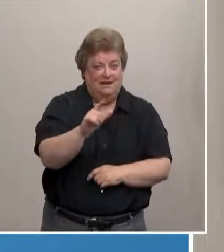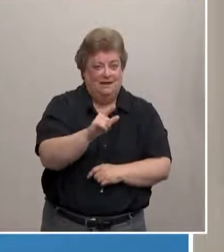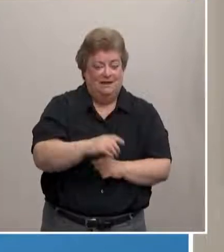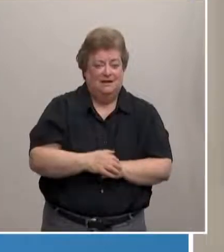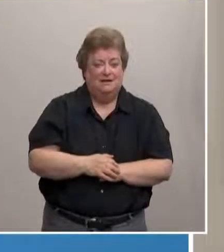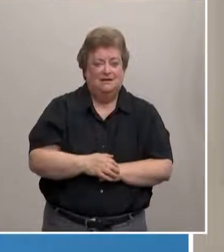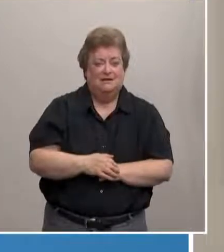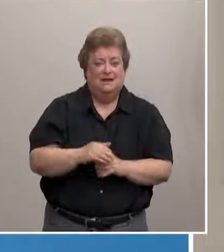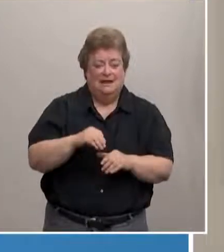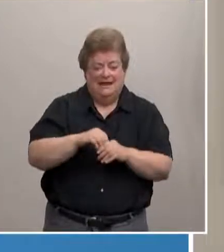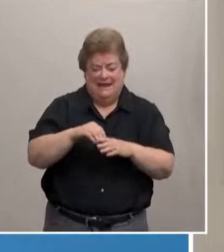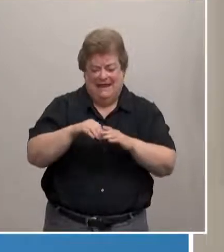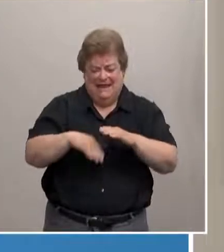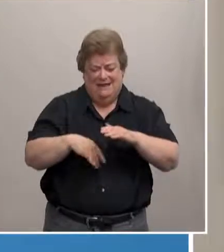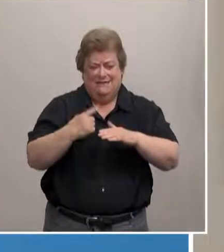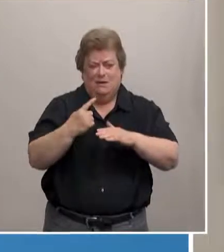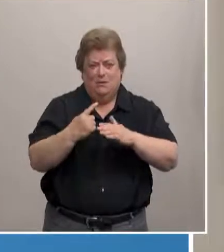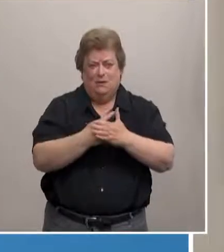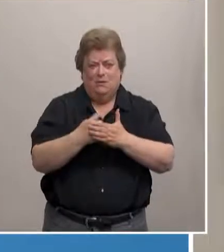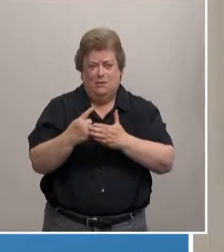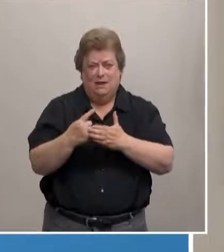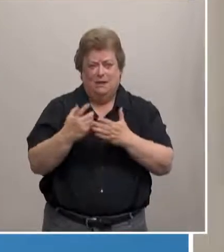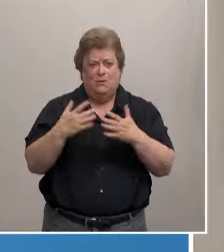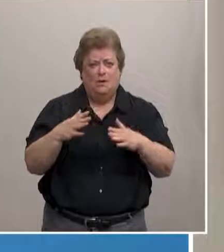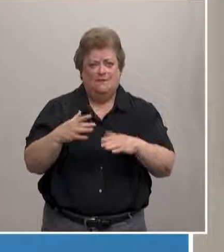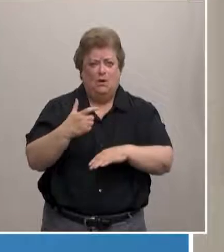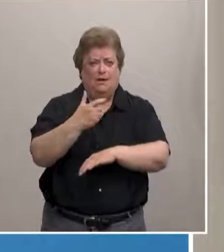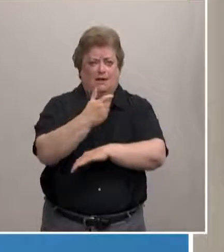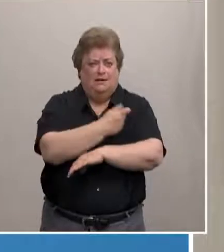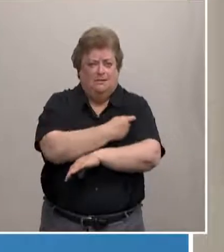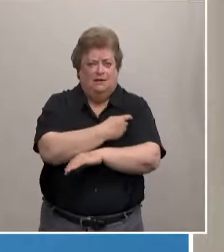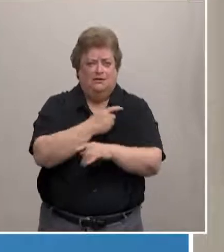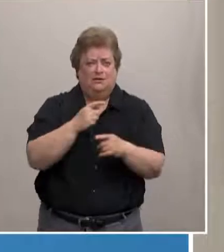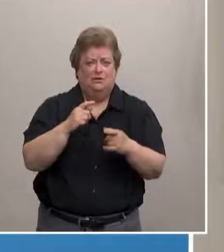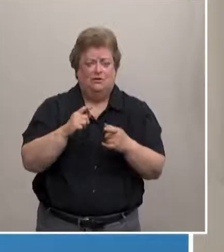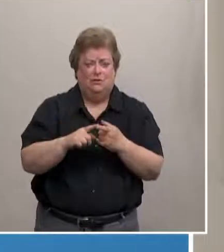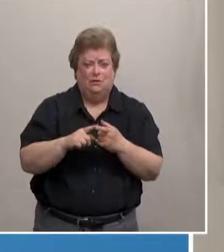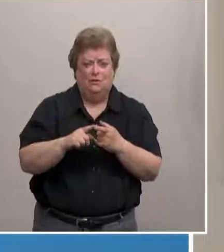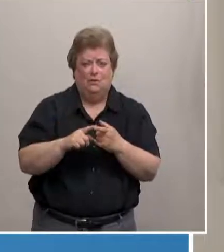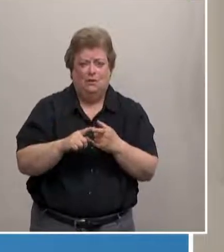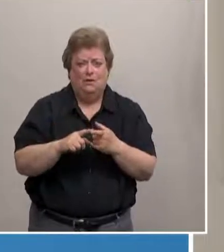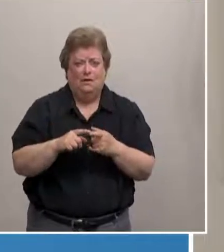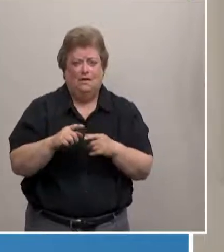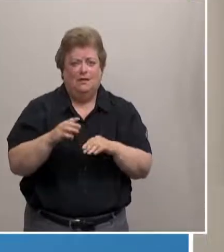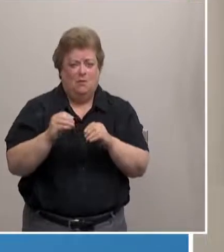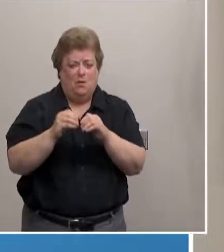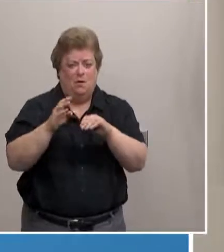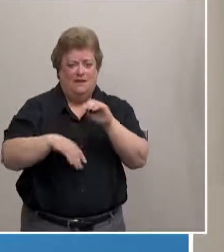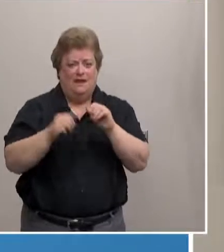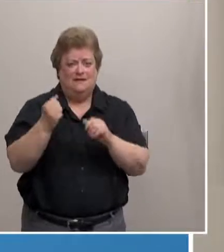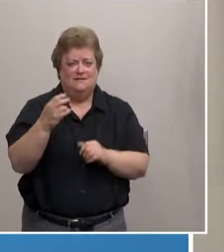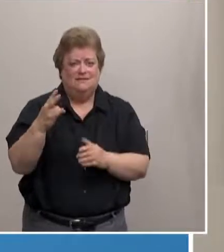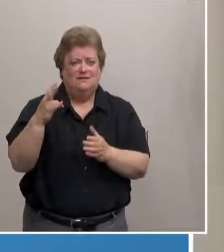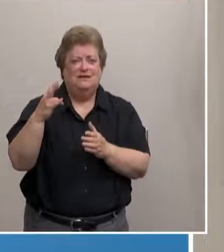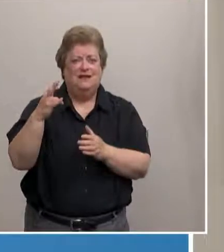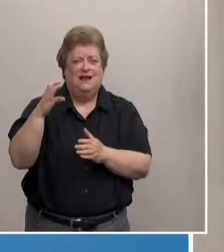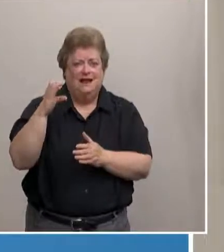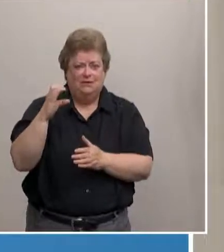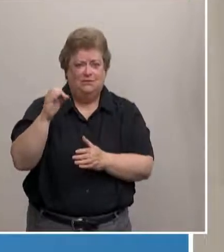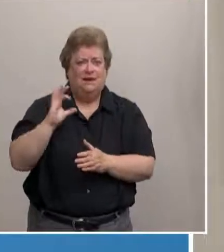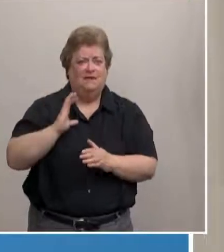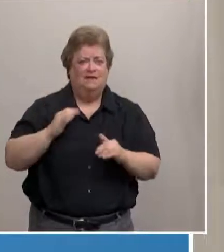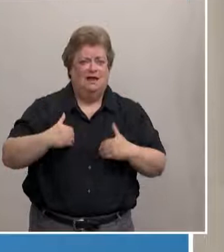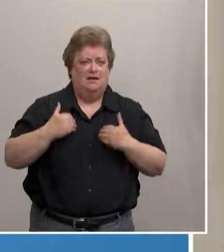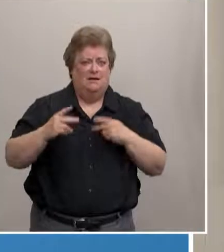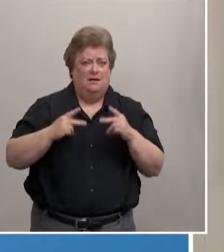our health team and community partners have already administered the first dose of vaccine to more than 1,700 of our